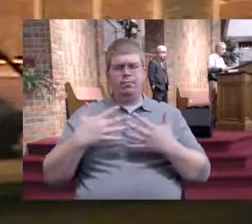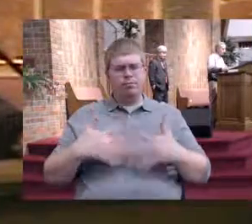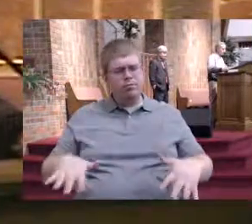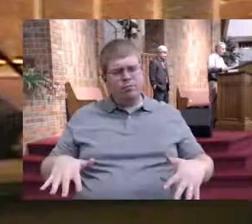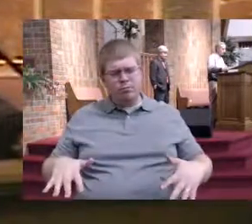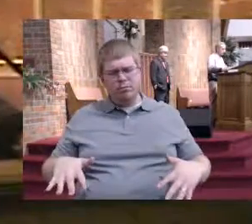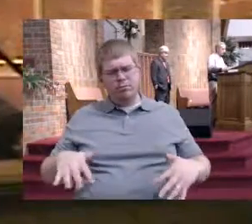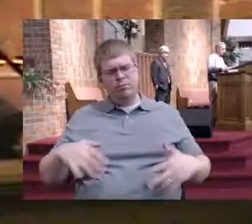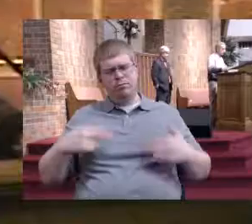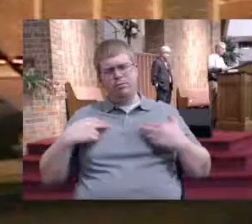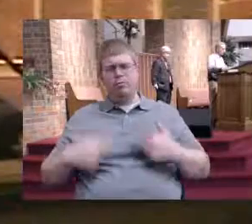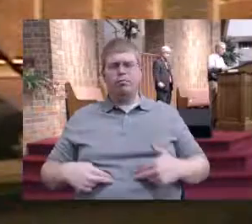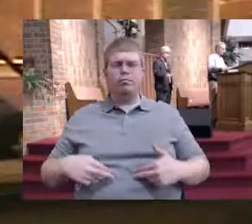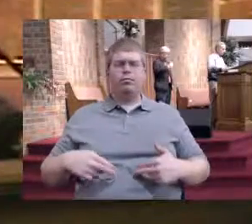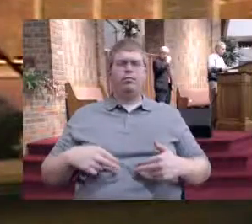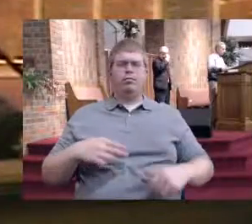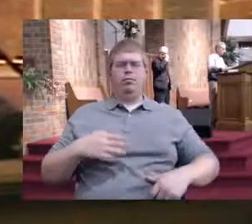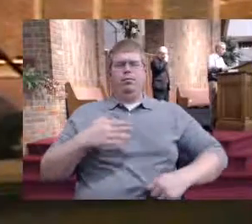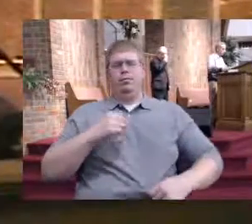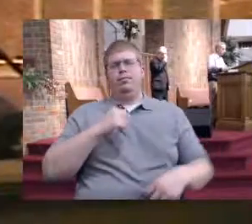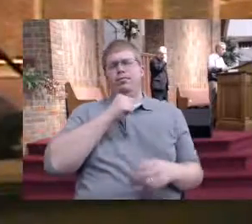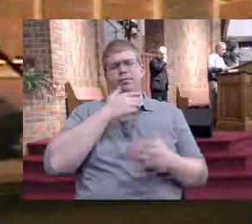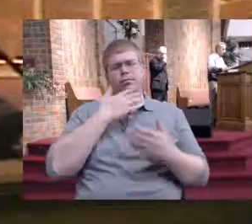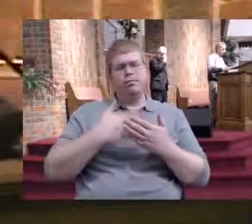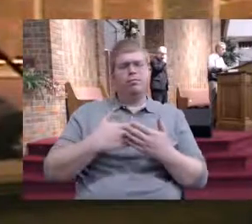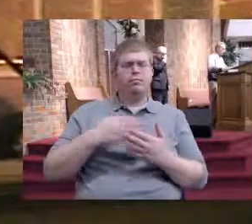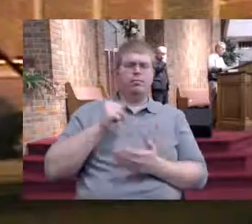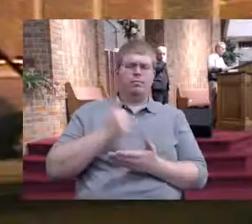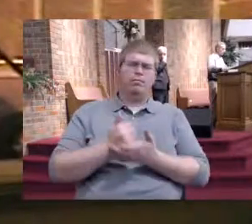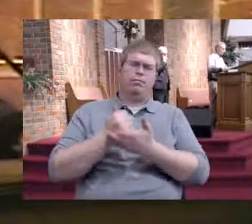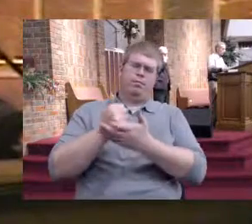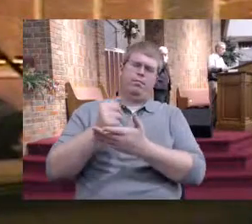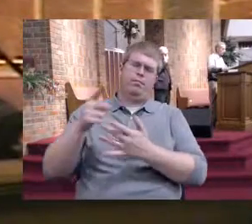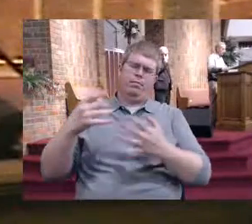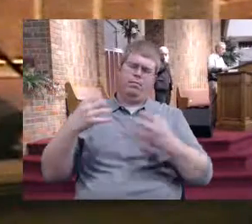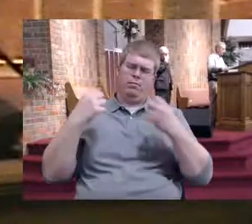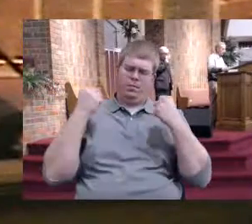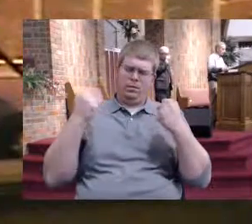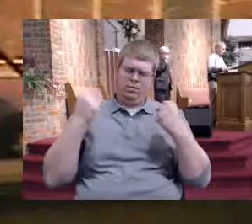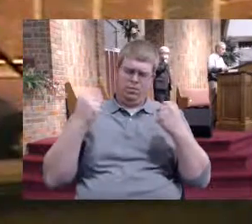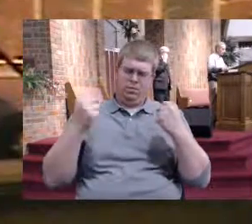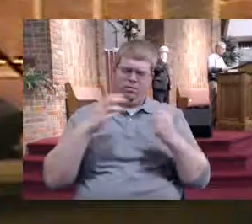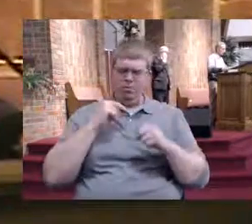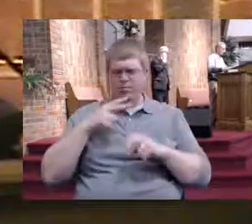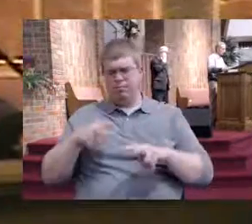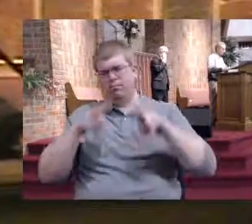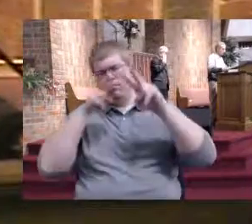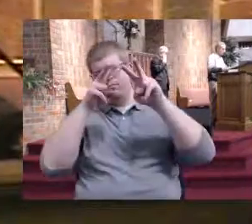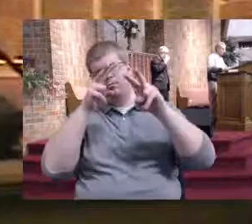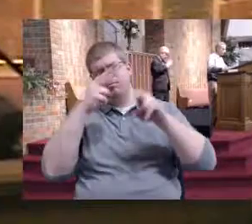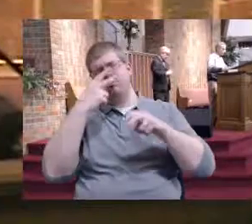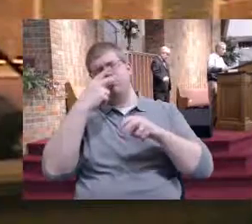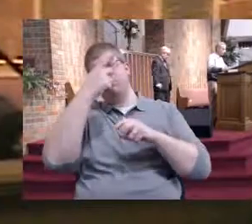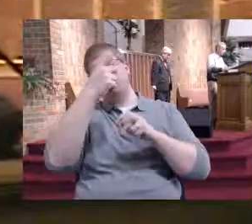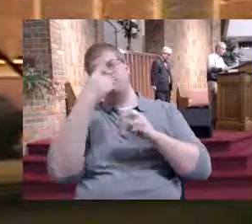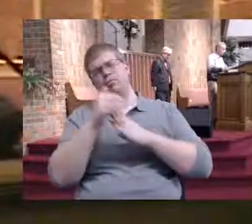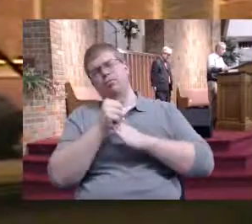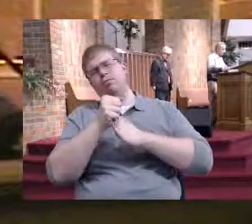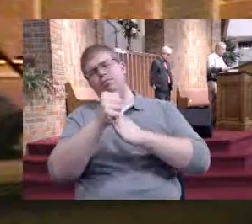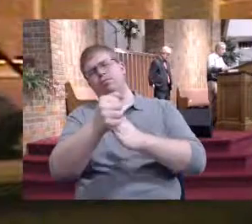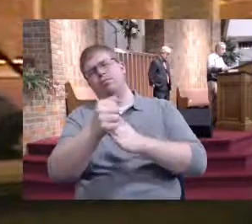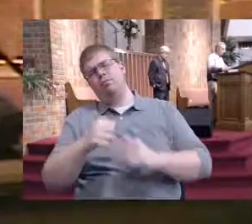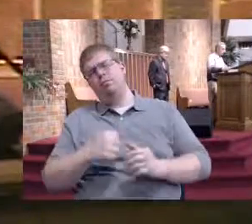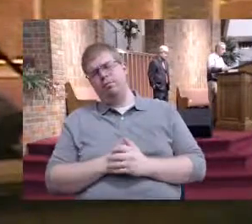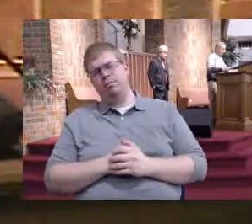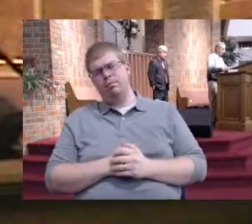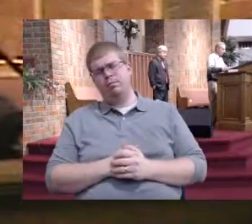other distress. Help them to be strong and to look to you for guidance. Also pray that you will bless